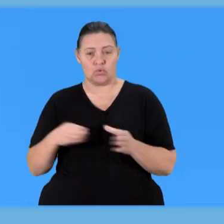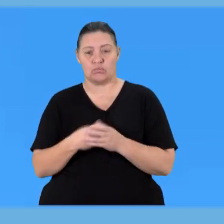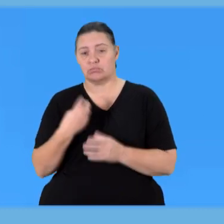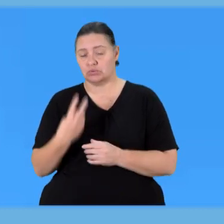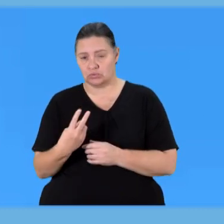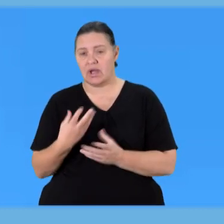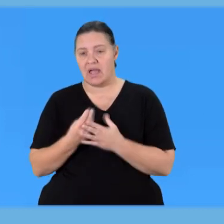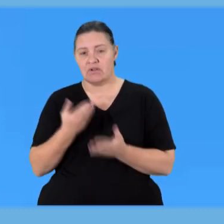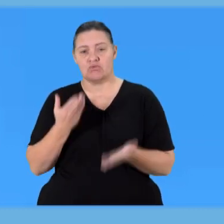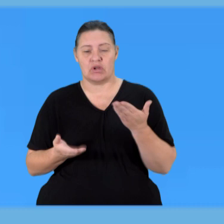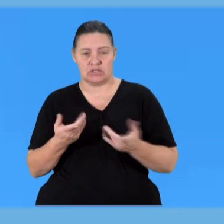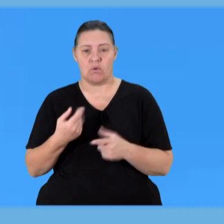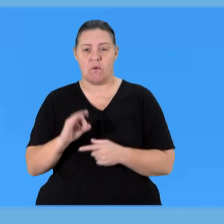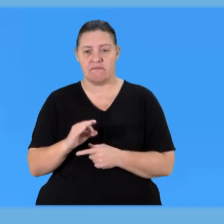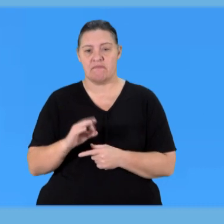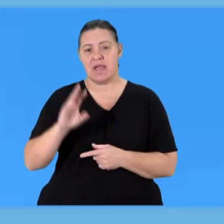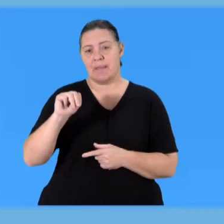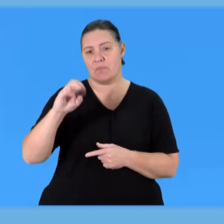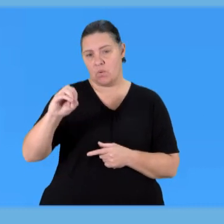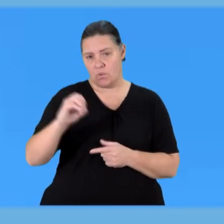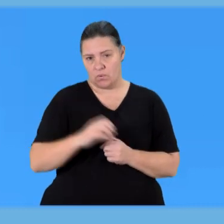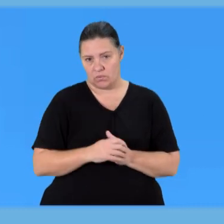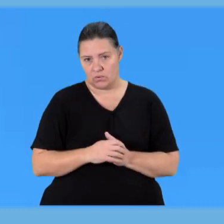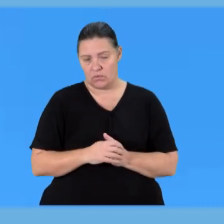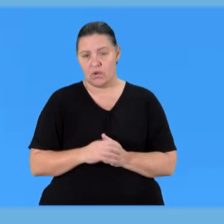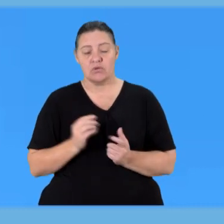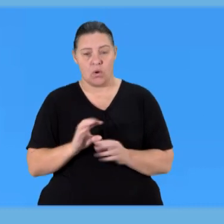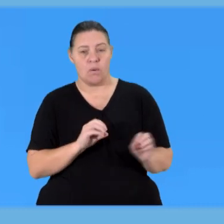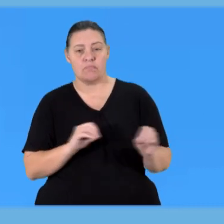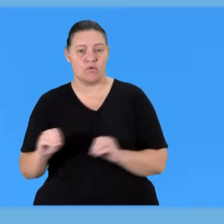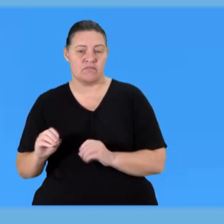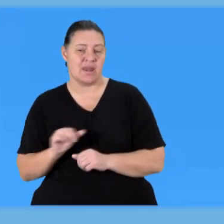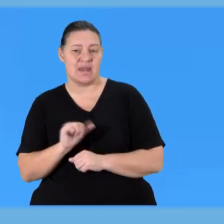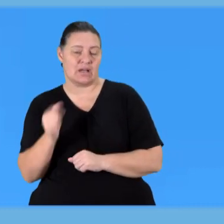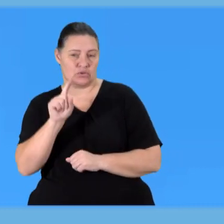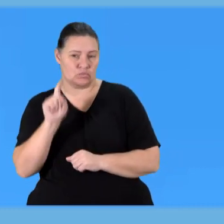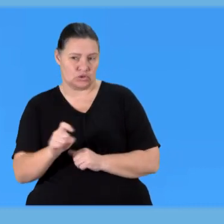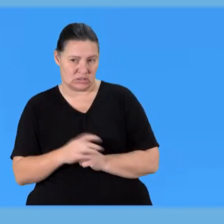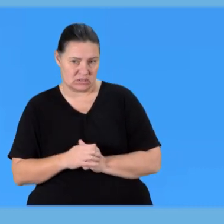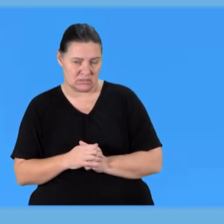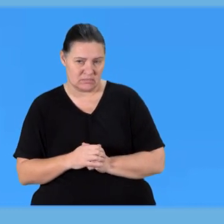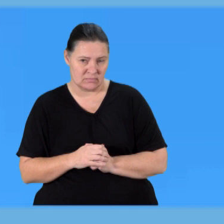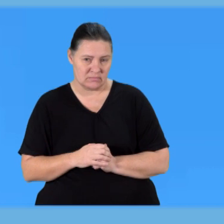2 will have the ratio of MO. Now, moving to our next question.